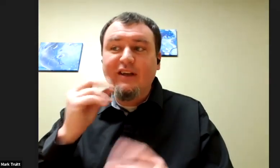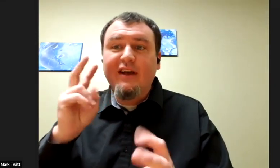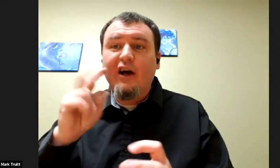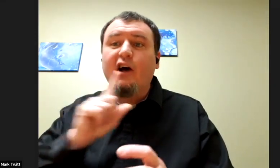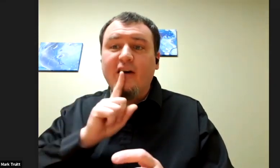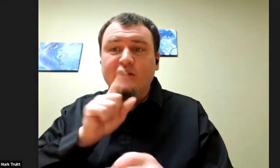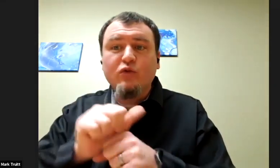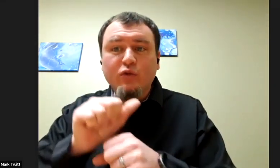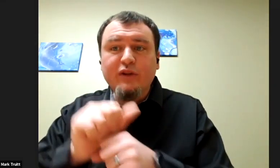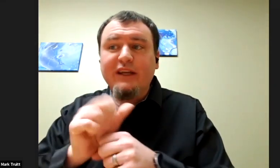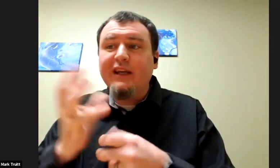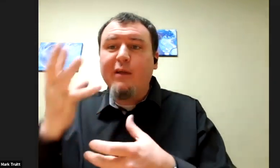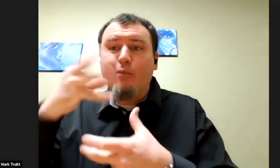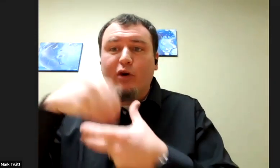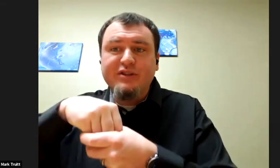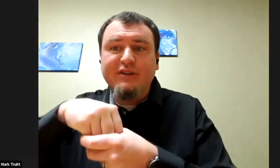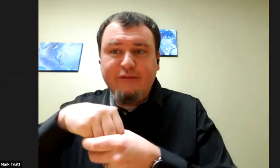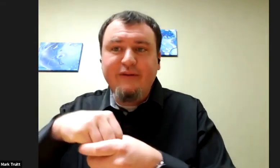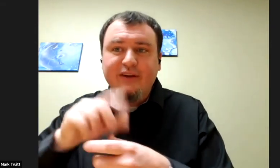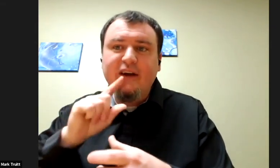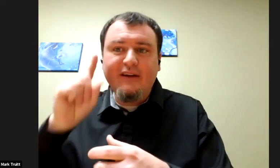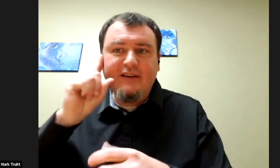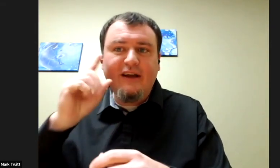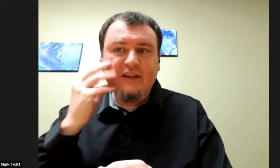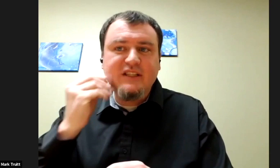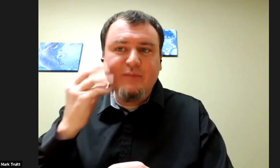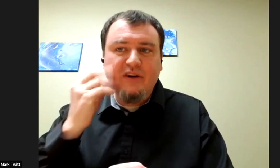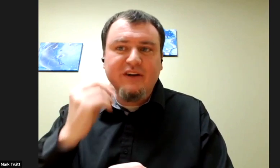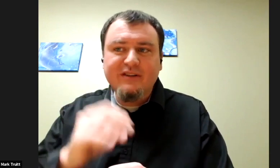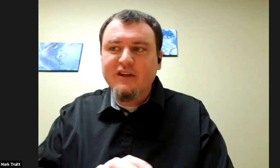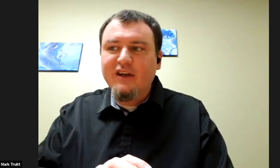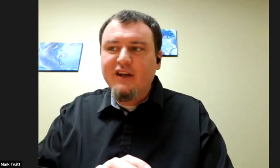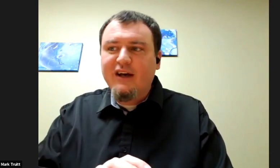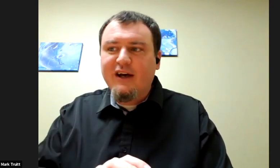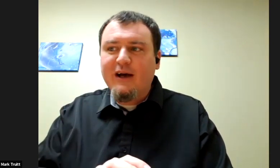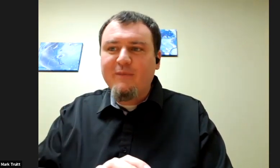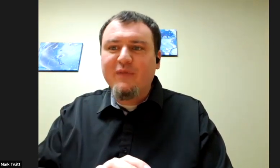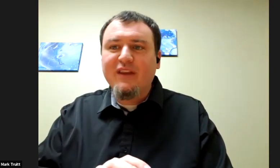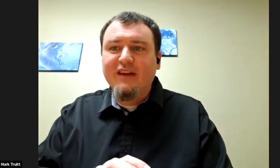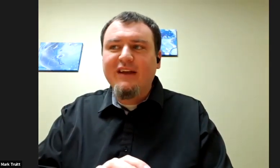experience a truly immersive deaf experience,